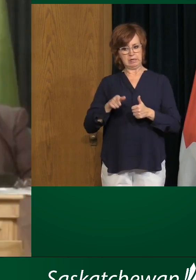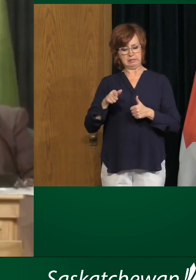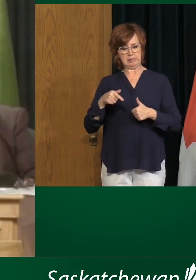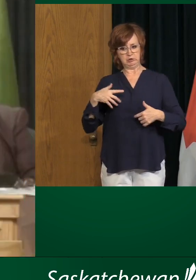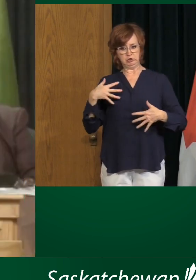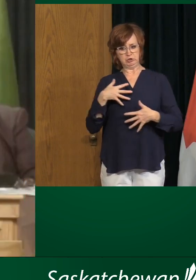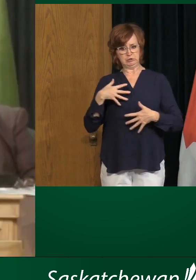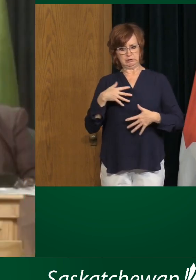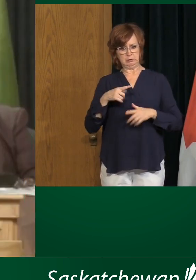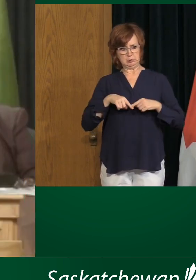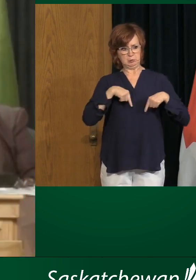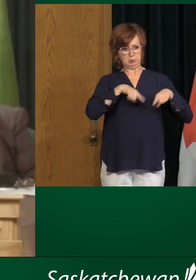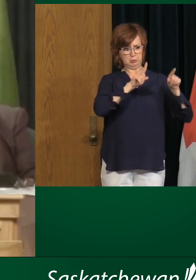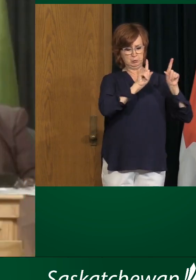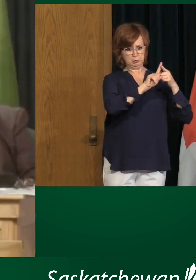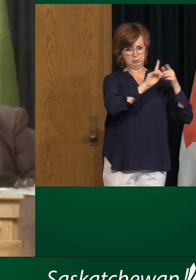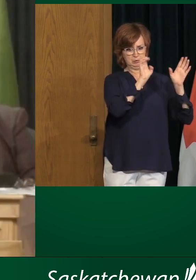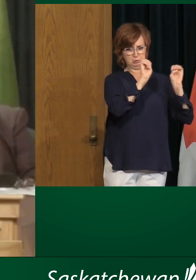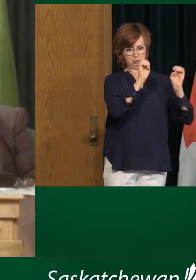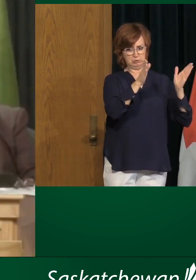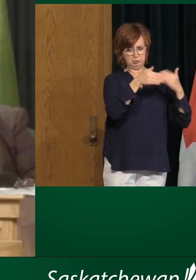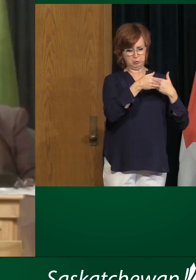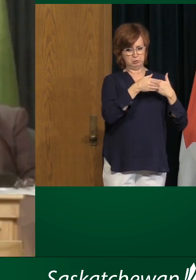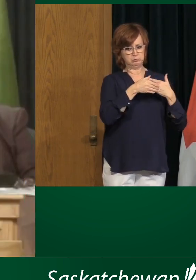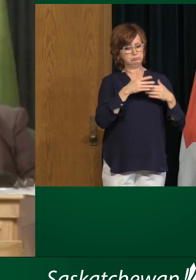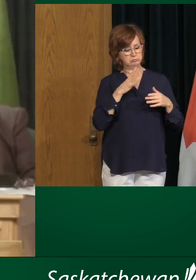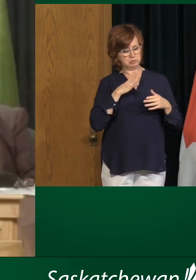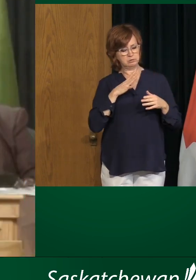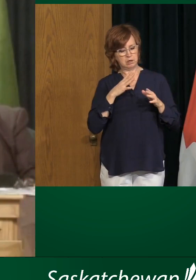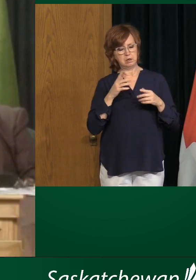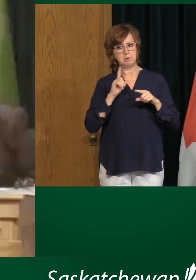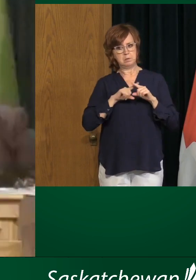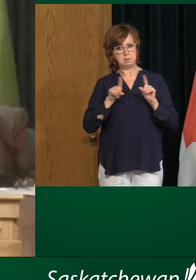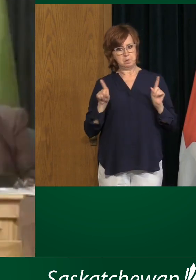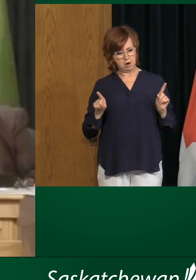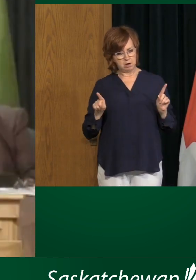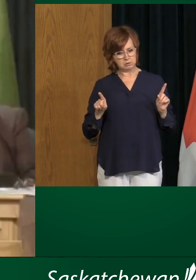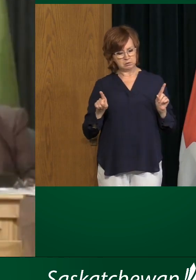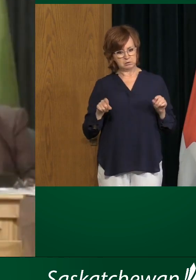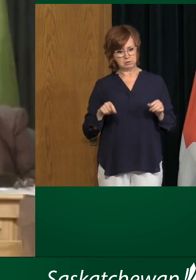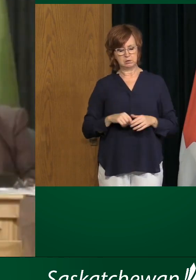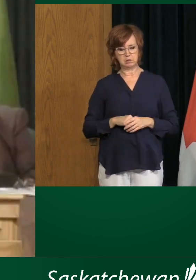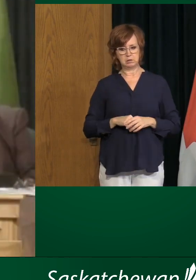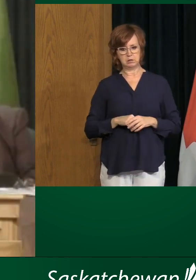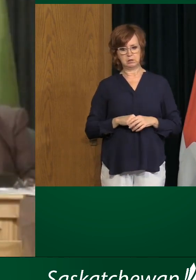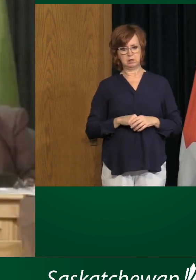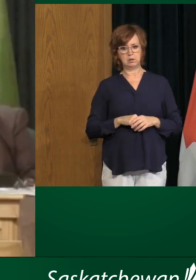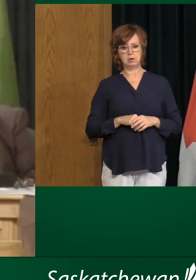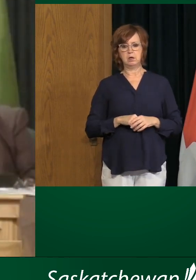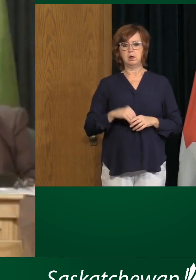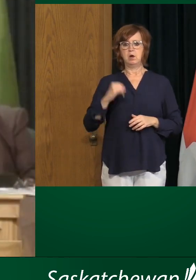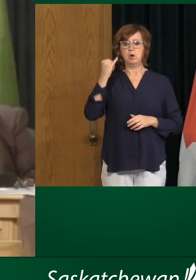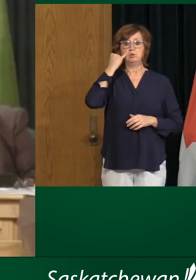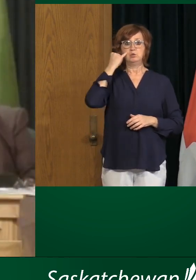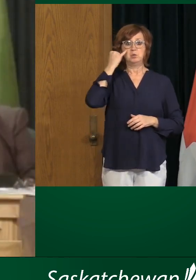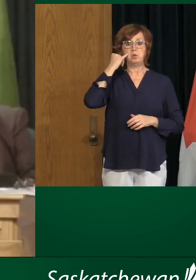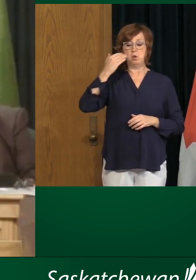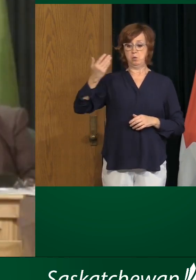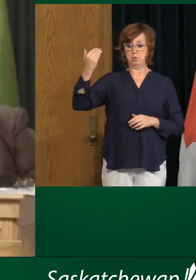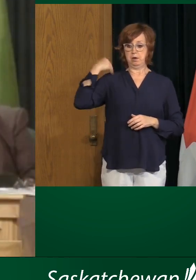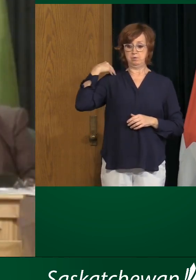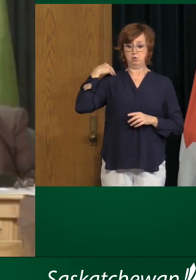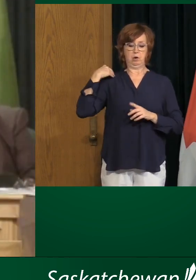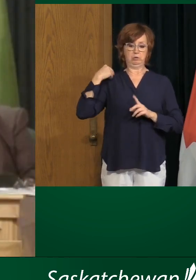been tracking the people who have seen their surgeries or procedures